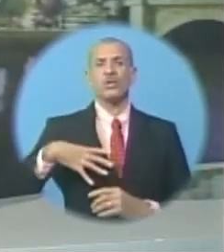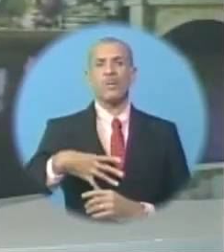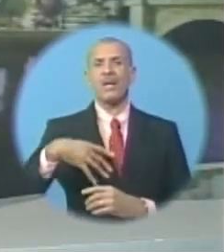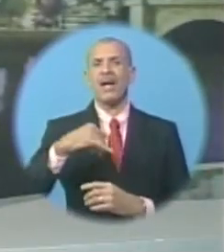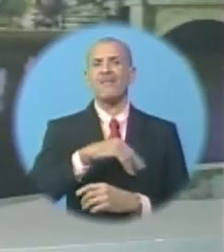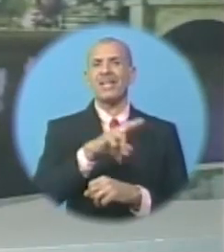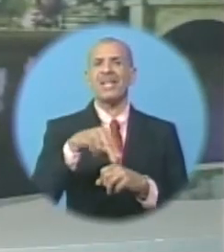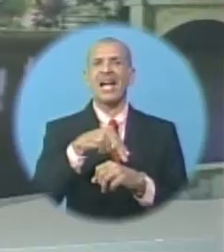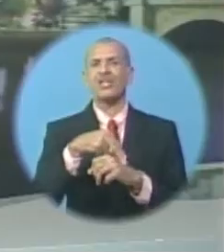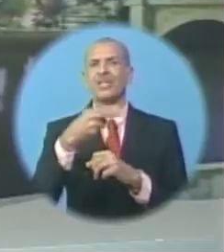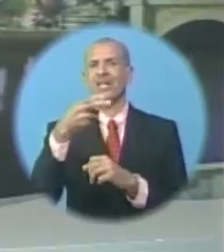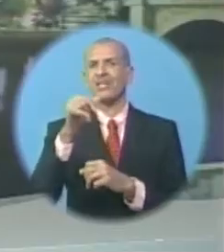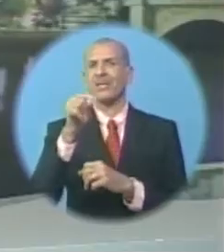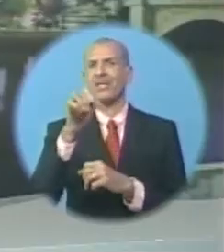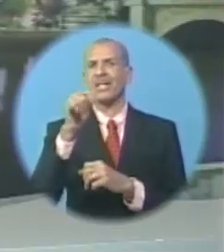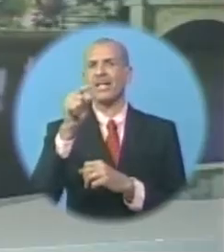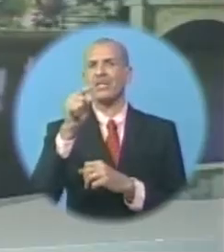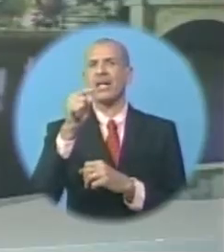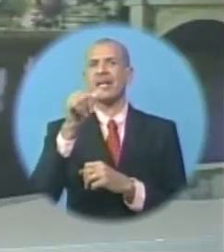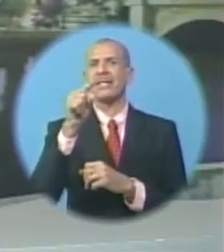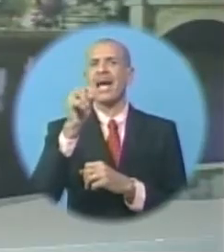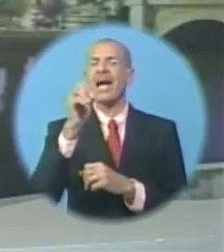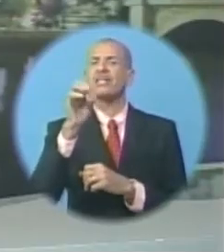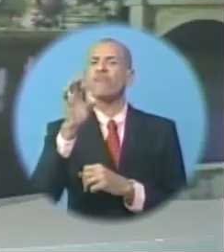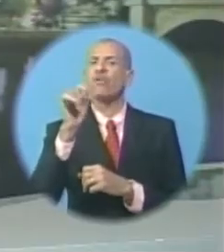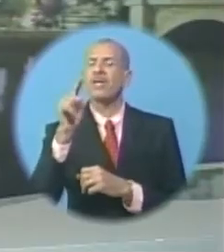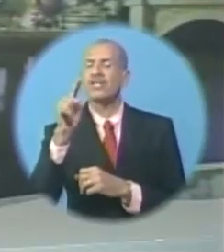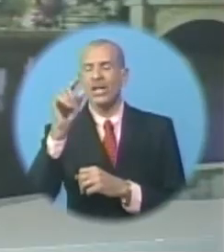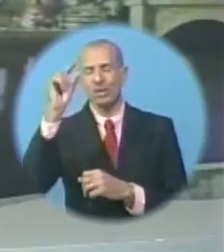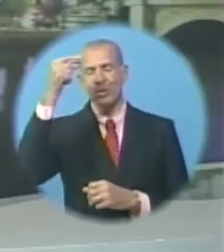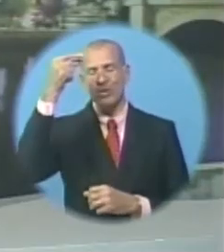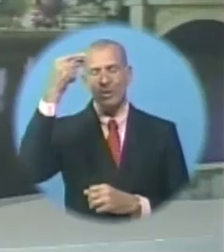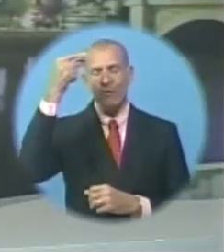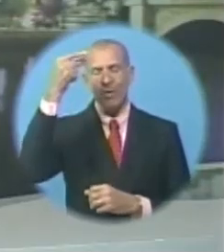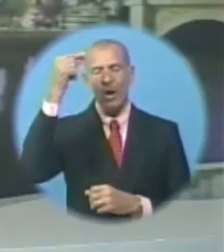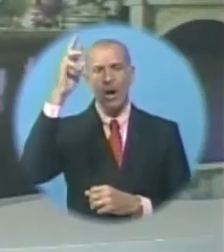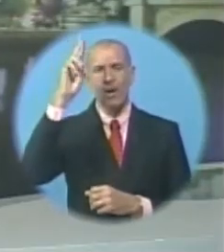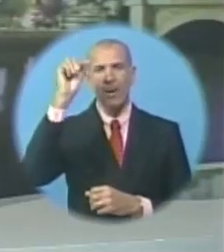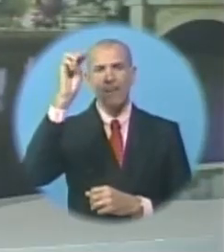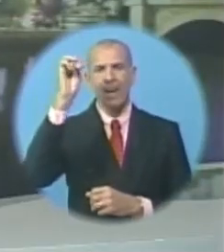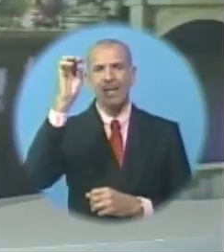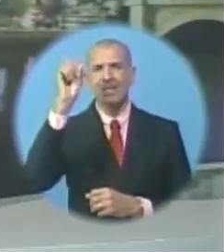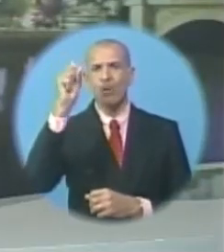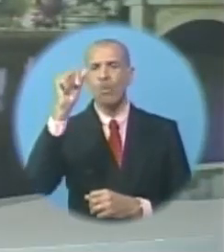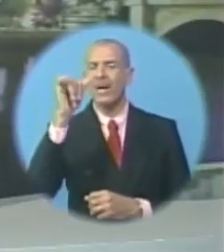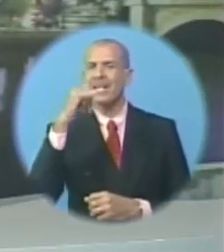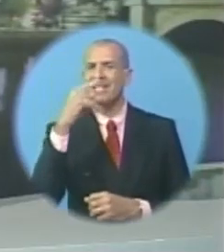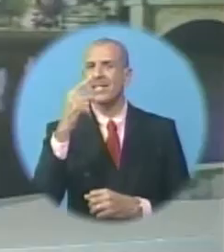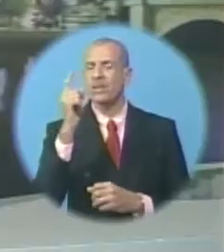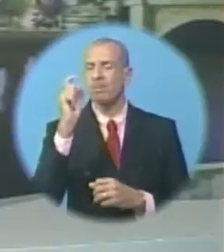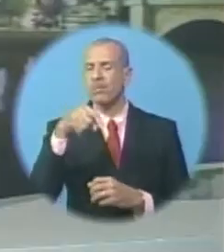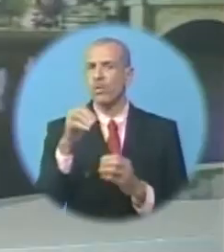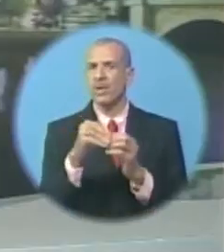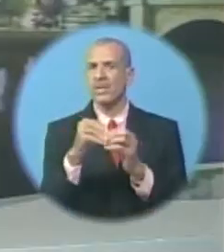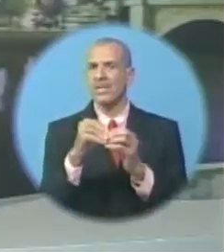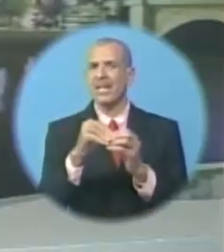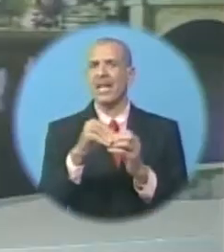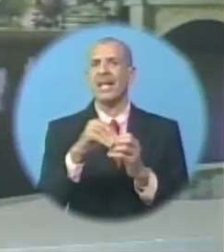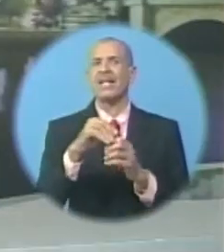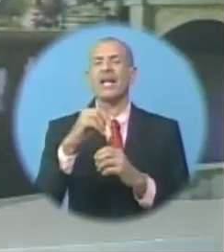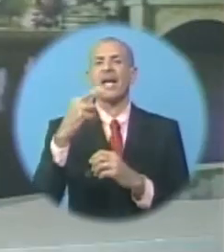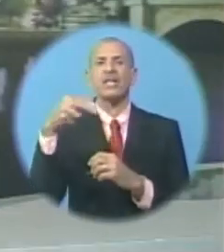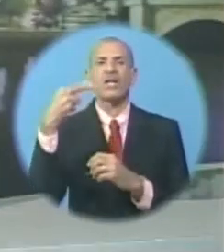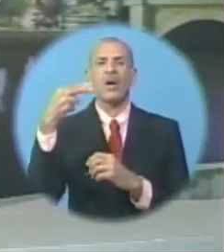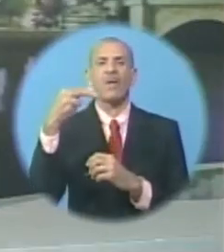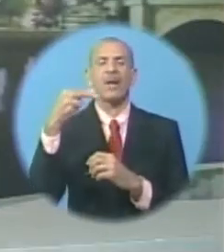Heritage Task Force, Jeffrey Ramsey. He believes there should be more activities and events within historic Bridgetown and its garrison